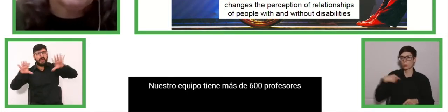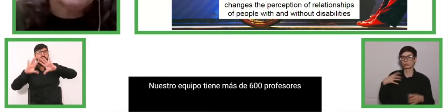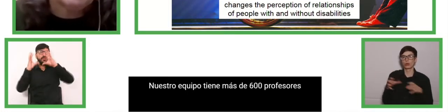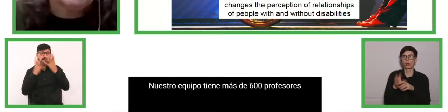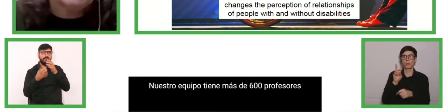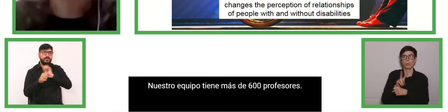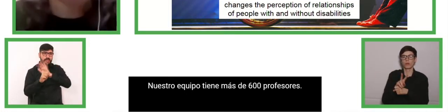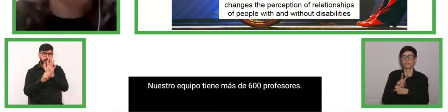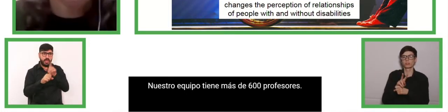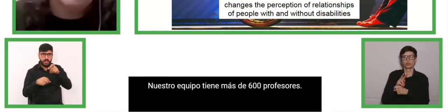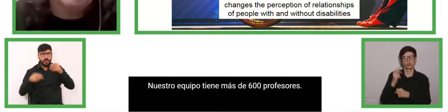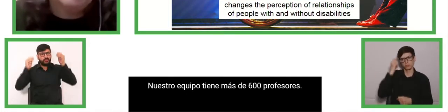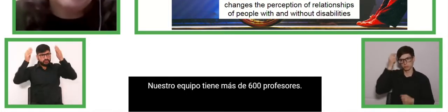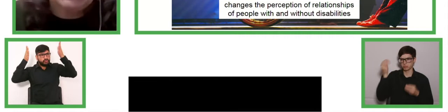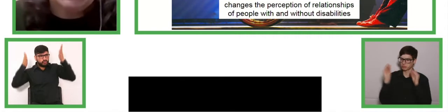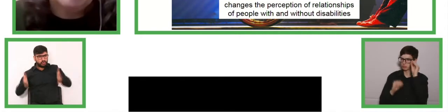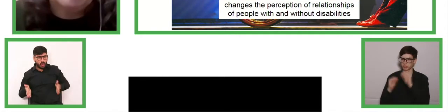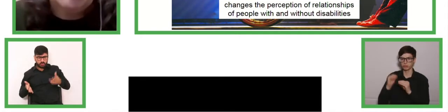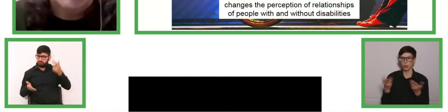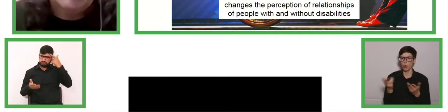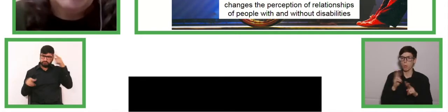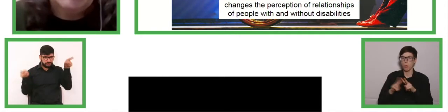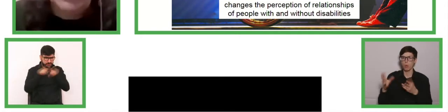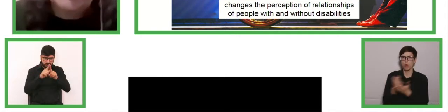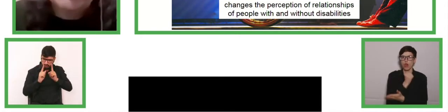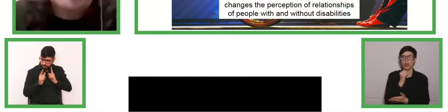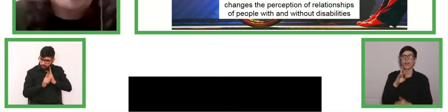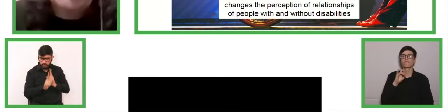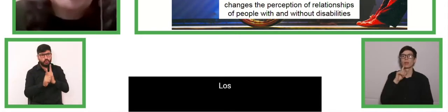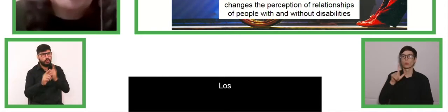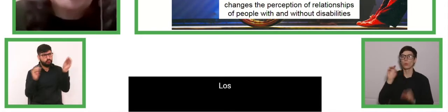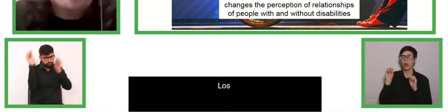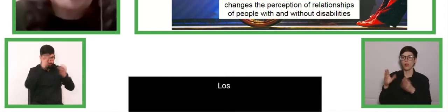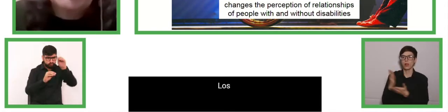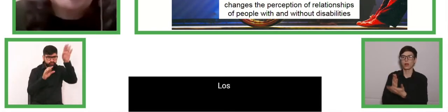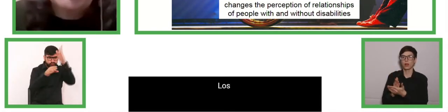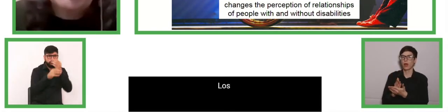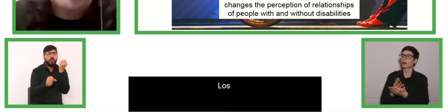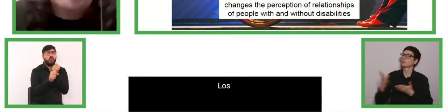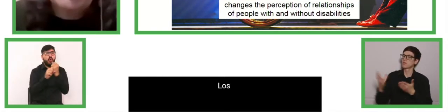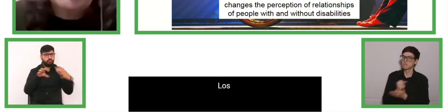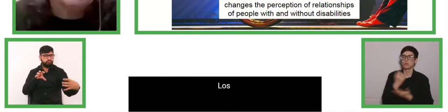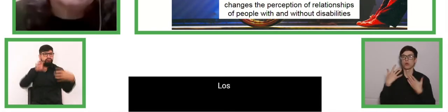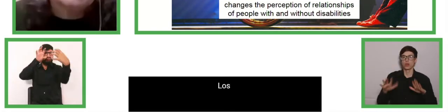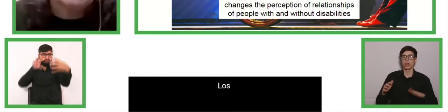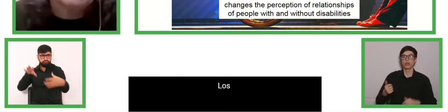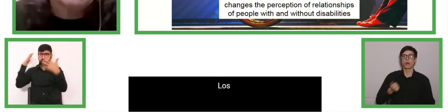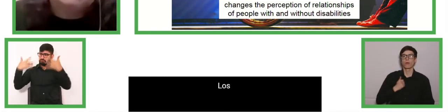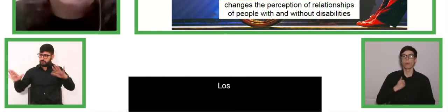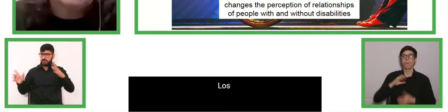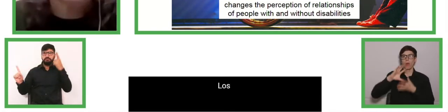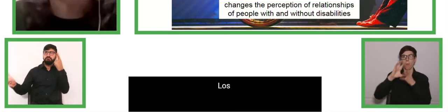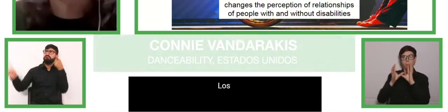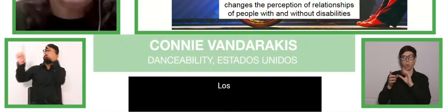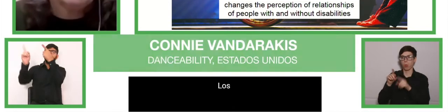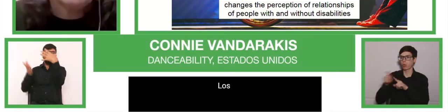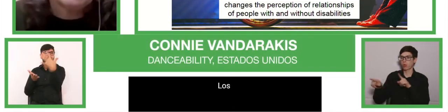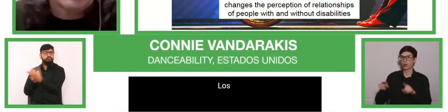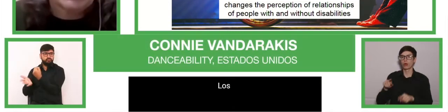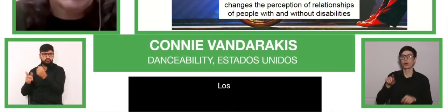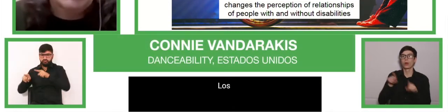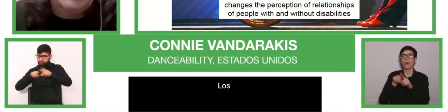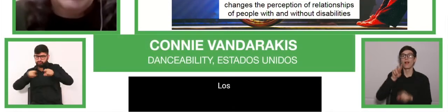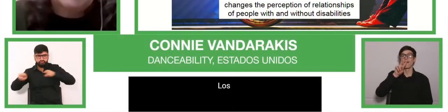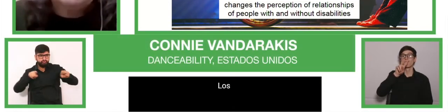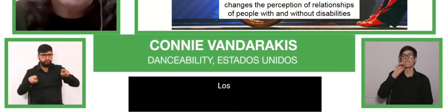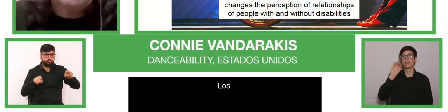virtual classes all over the world. Approximately 20% of all our DanceAbility teachers, like